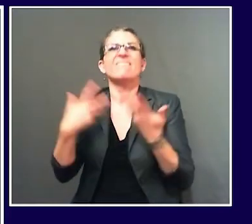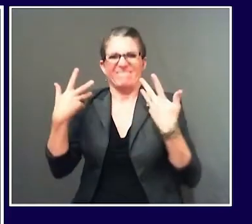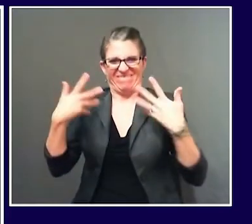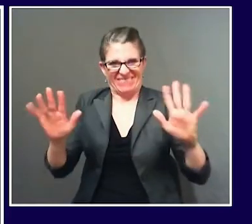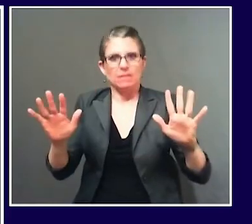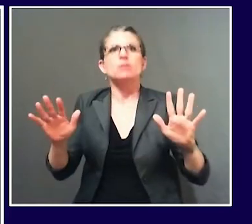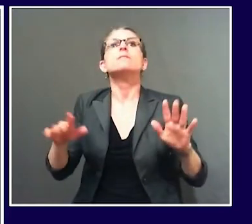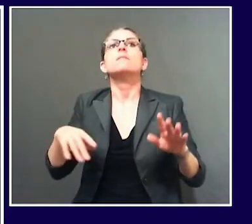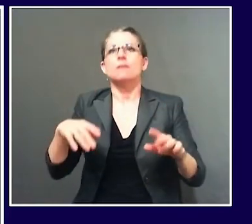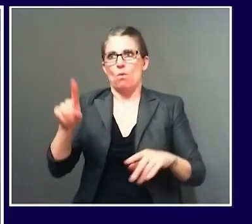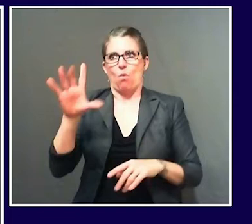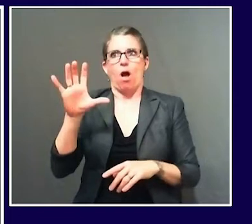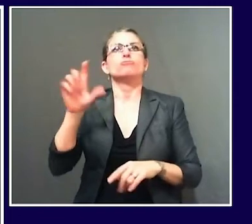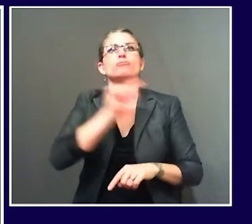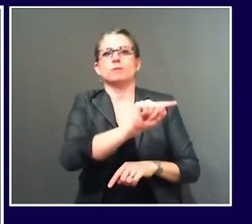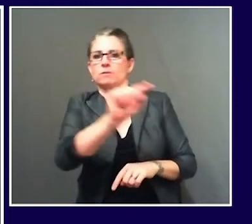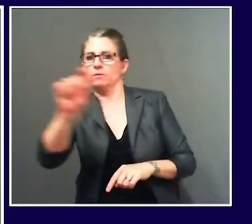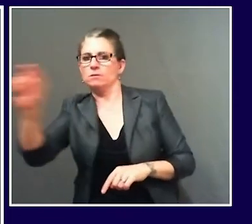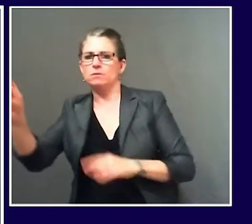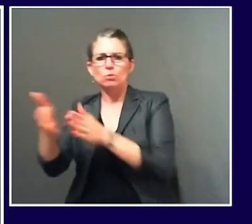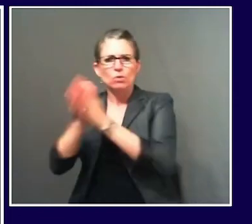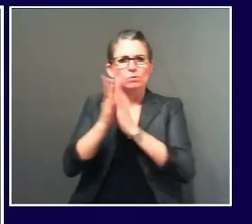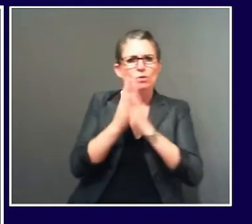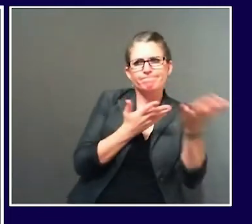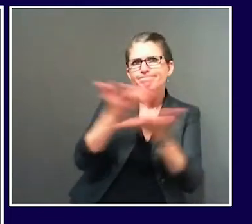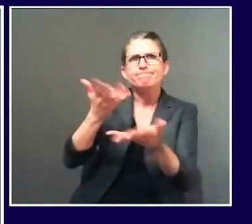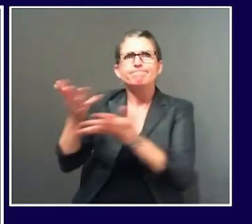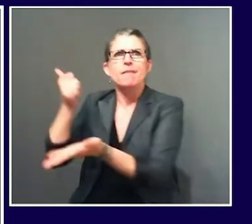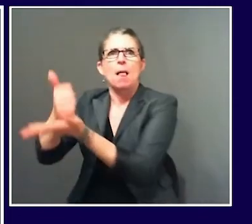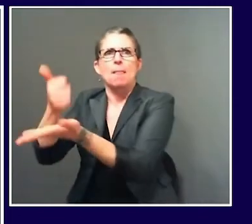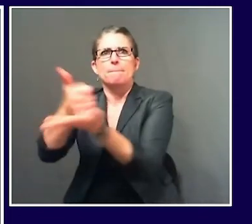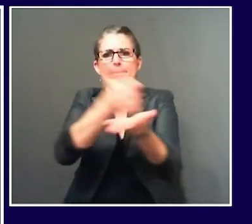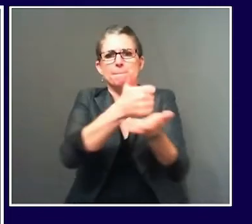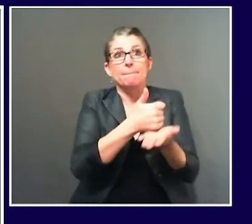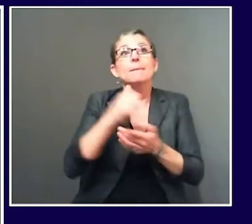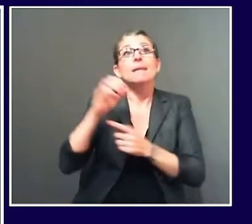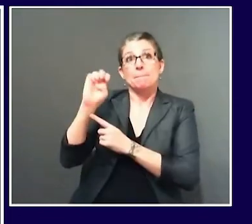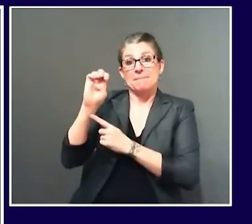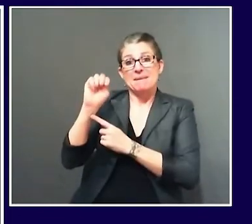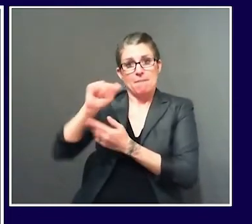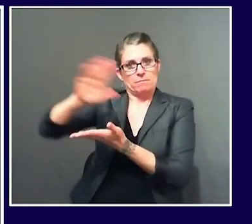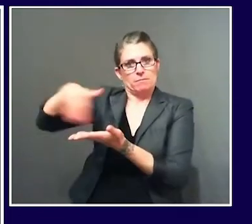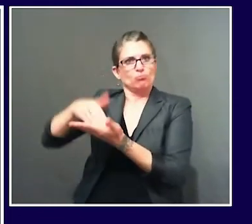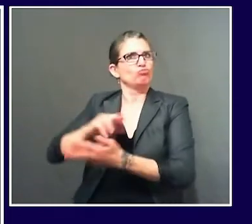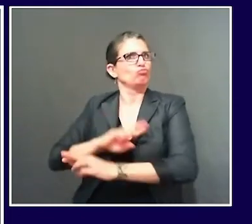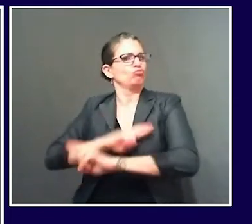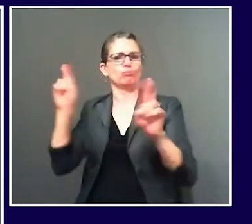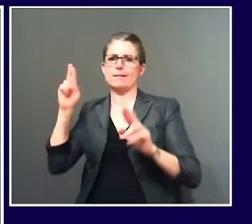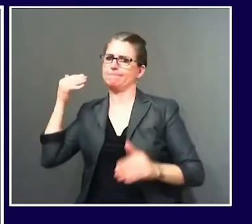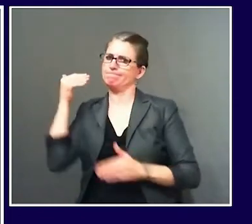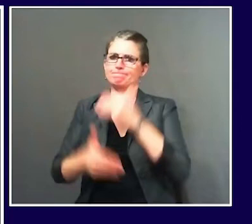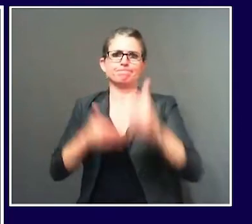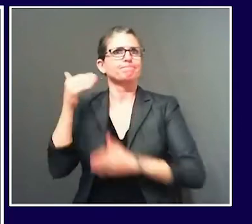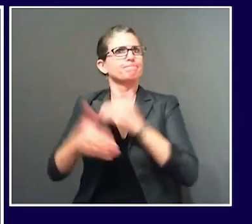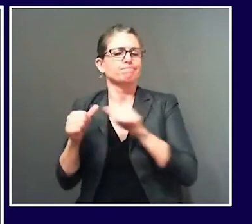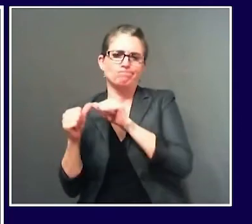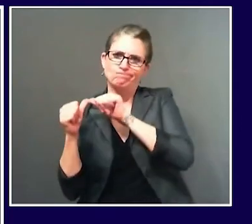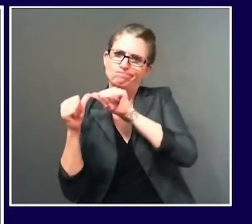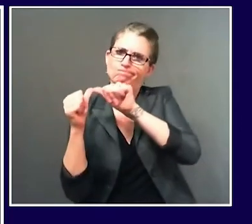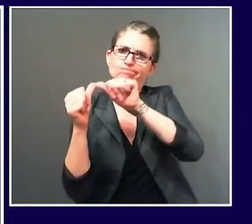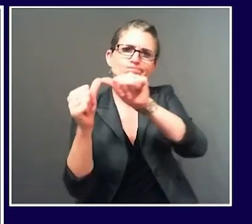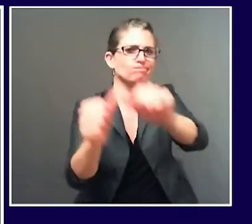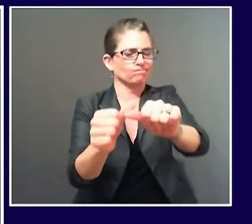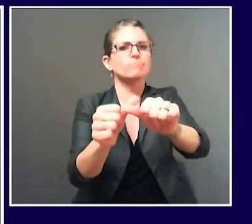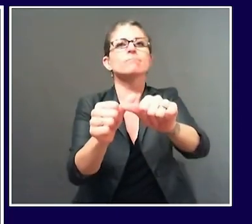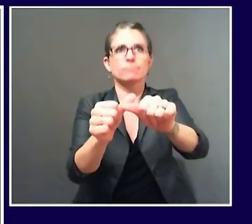Maine Emergency Management Agency's Operations Center remains fully operational. It had already been operating in